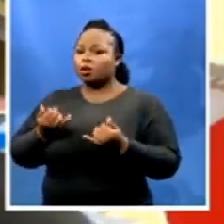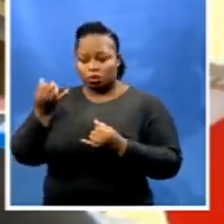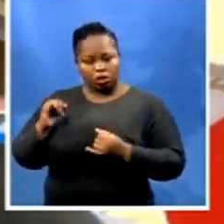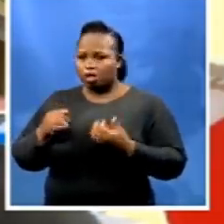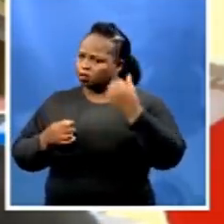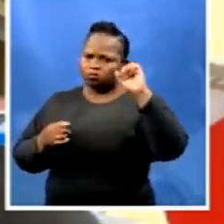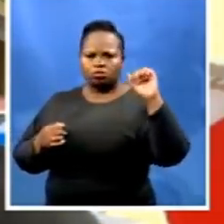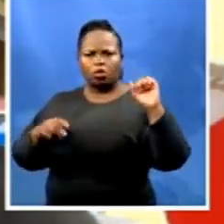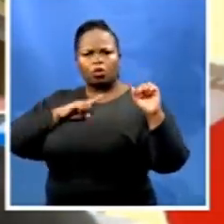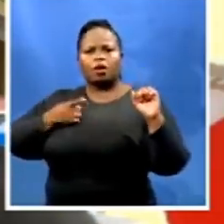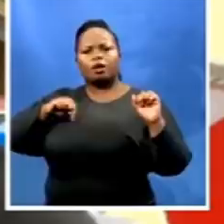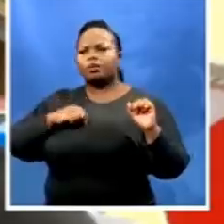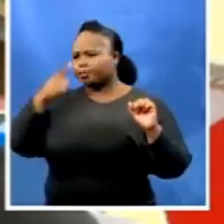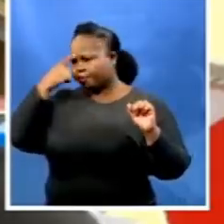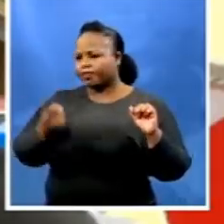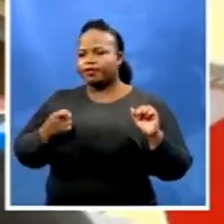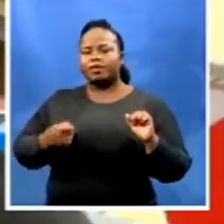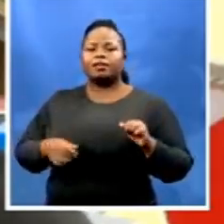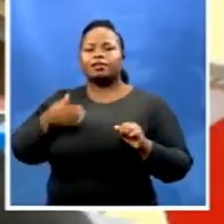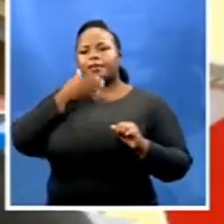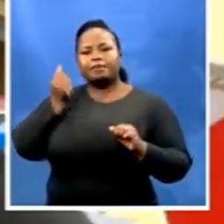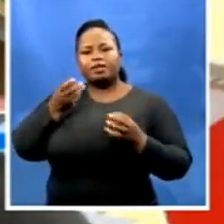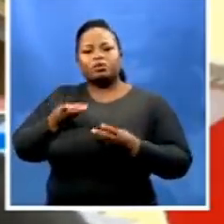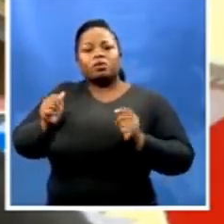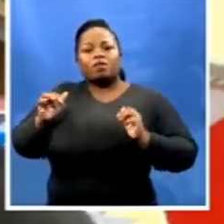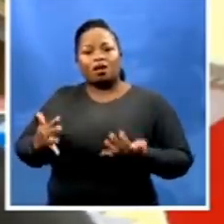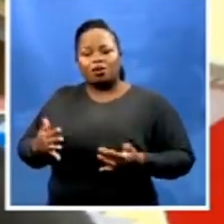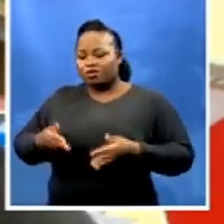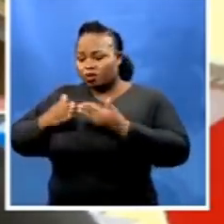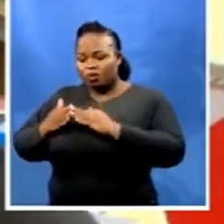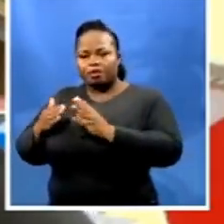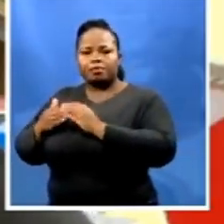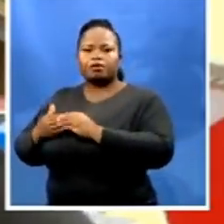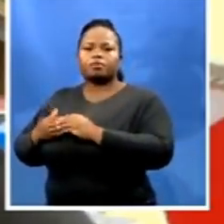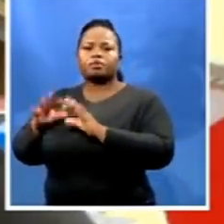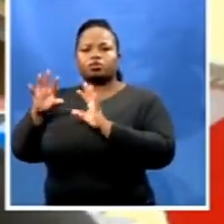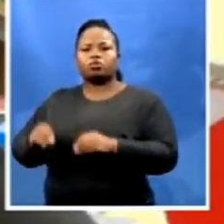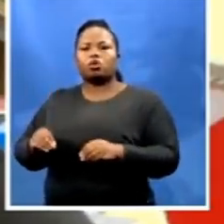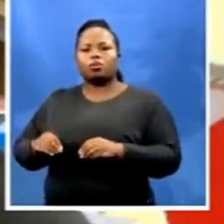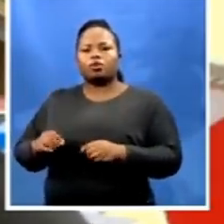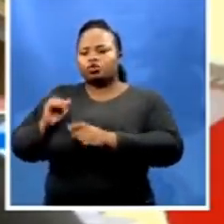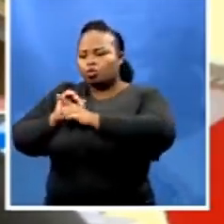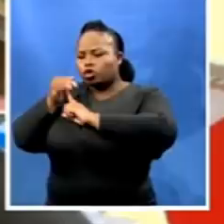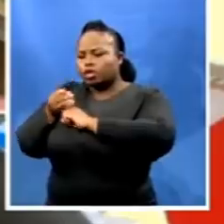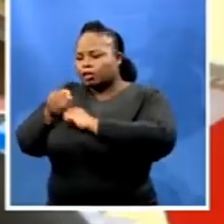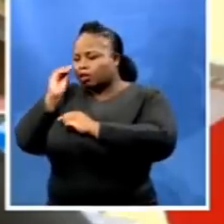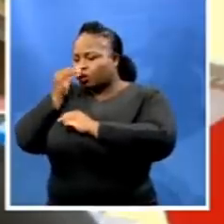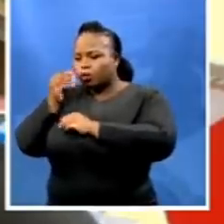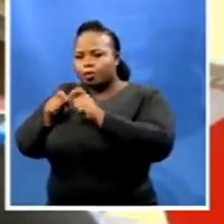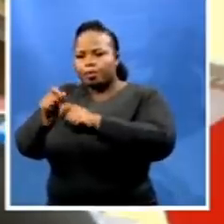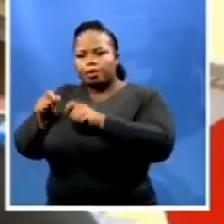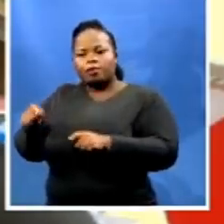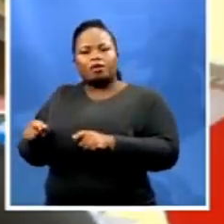lasting solution is when community members stop harboring these criminals, is when community members give necessary information to